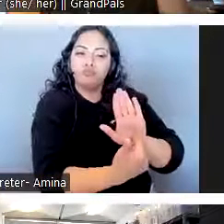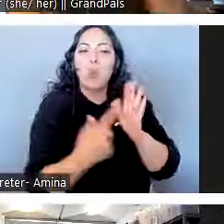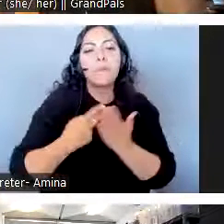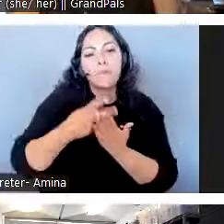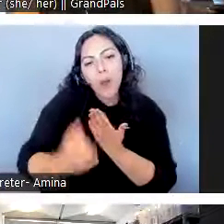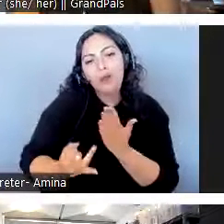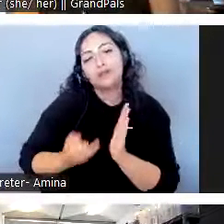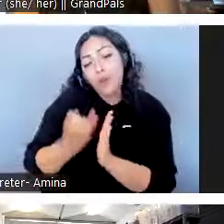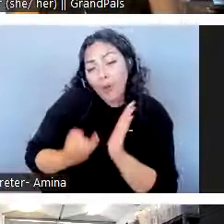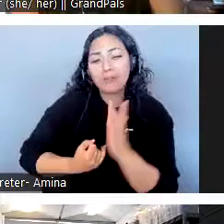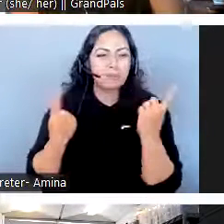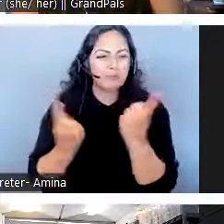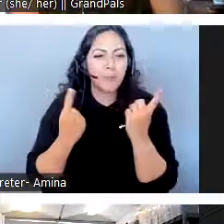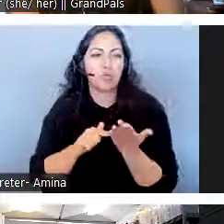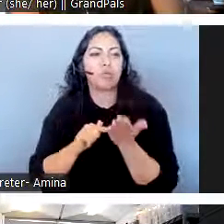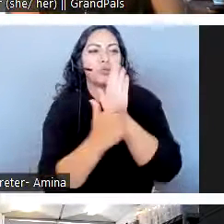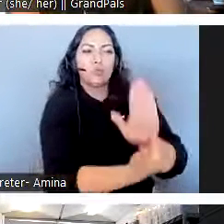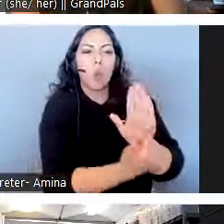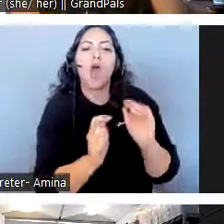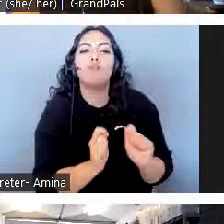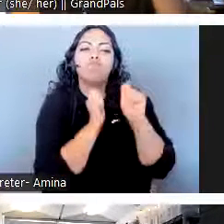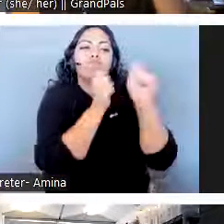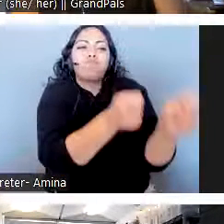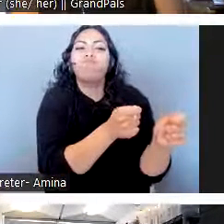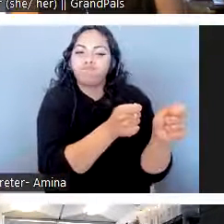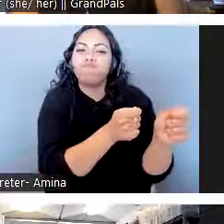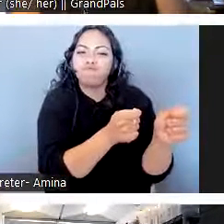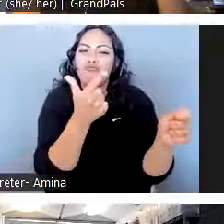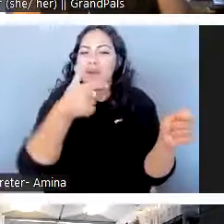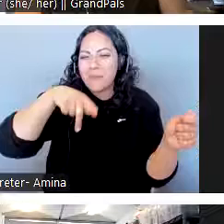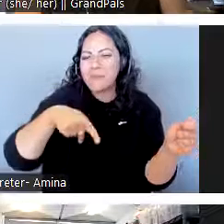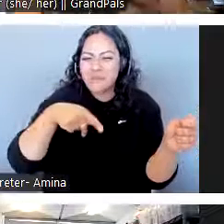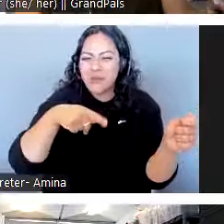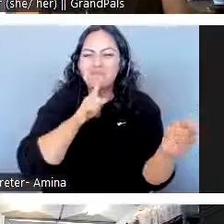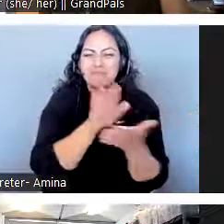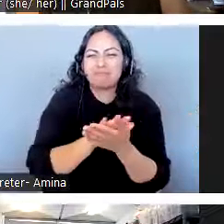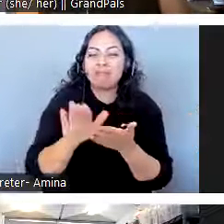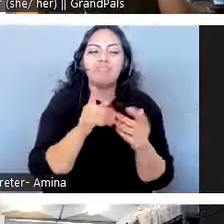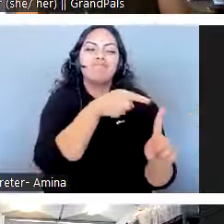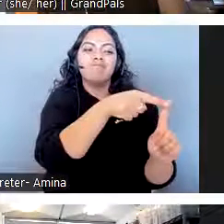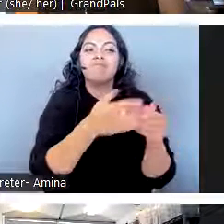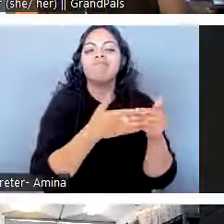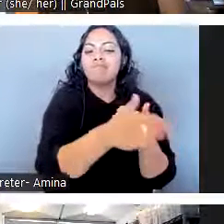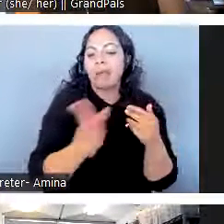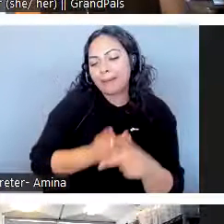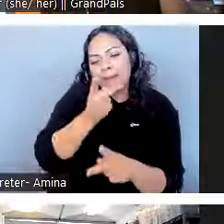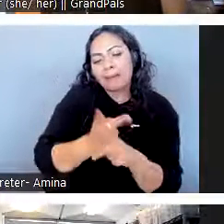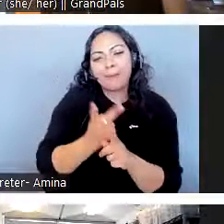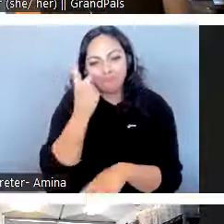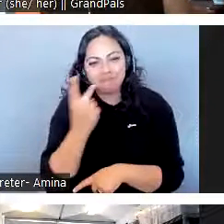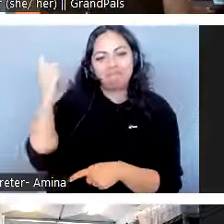cases, they give this as a gift to their GrandPal. And it's a really nice memento